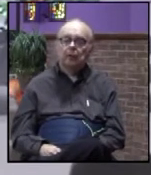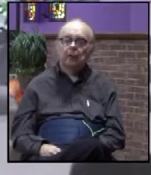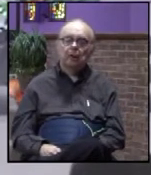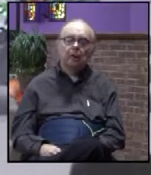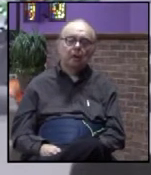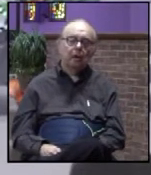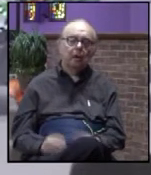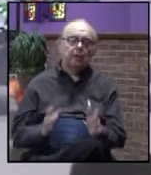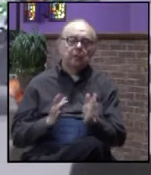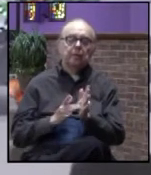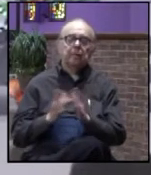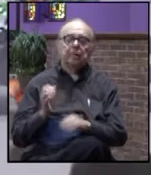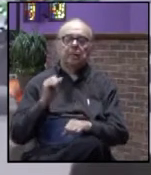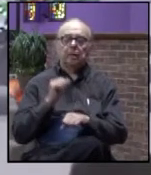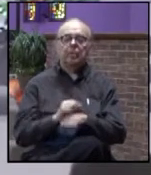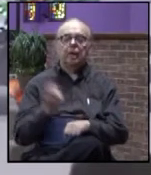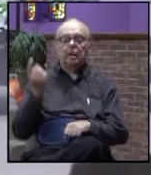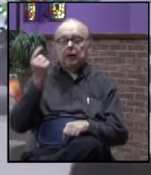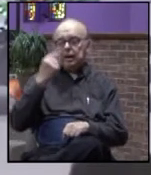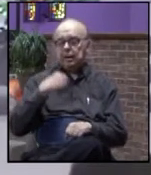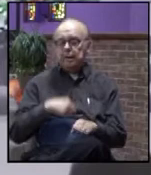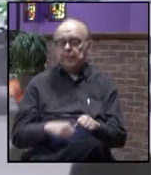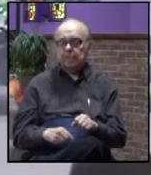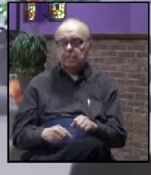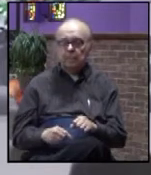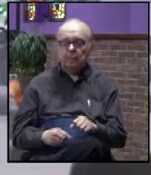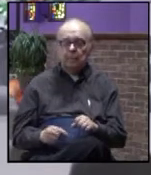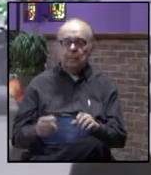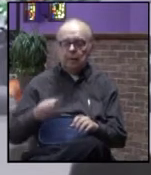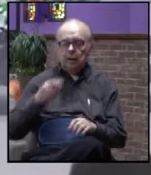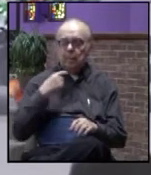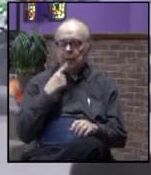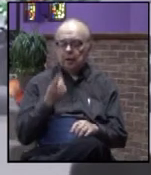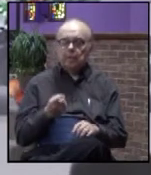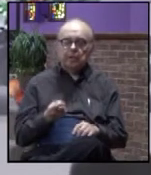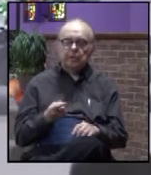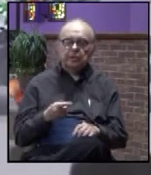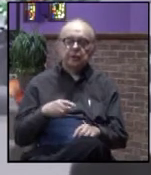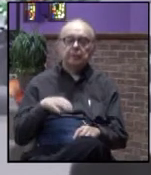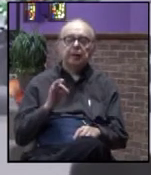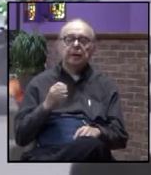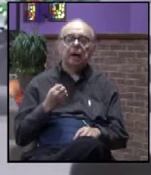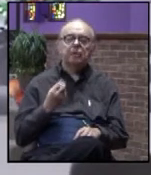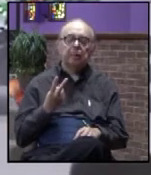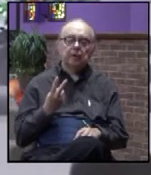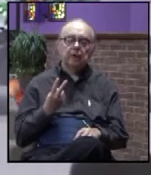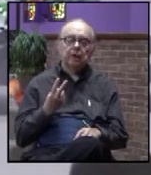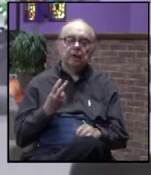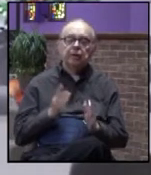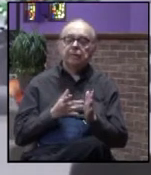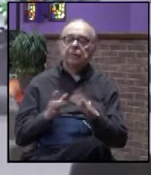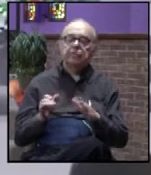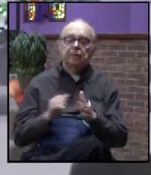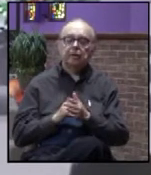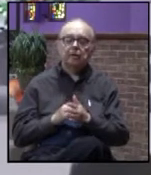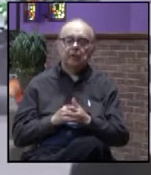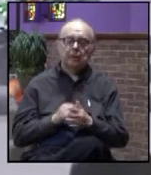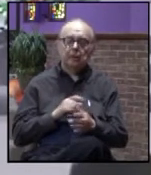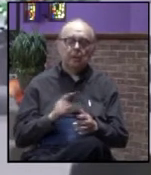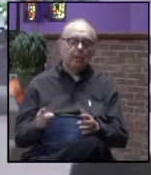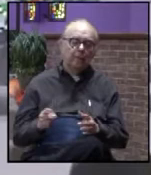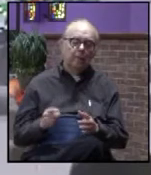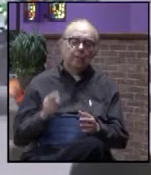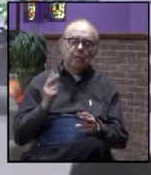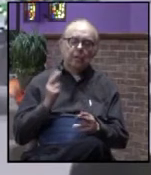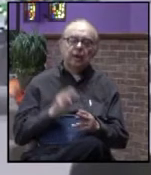He went up on the mountain, he came back down. God said, pick out 12. And he did. Those were called